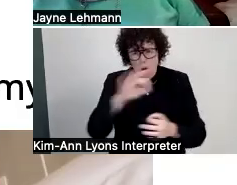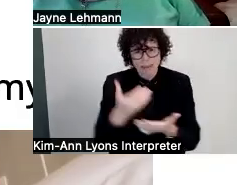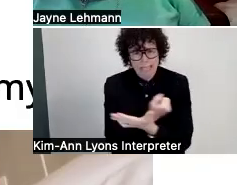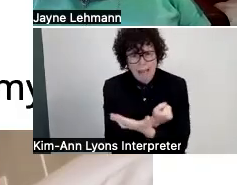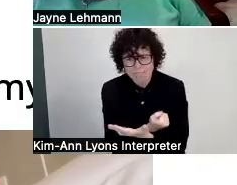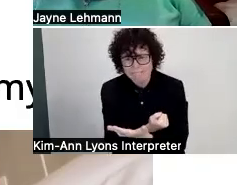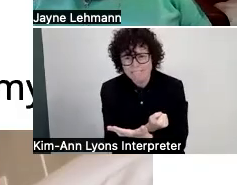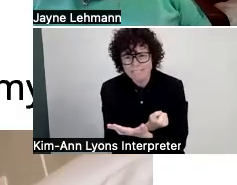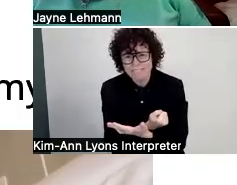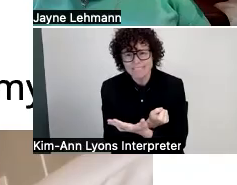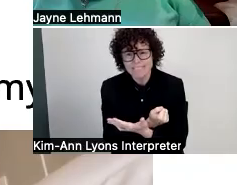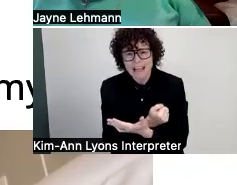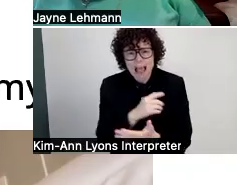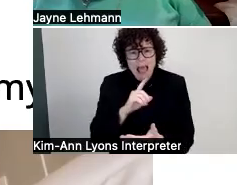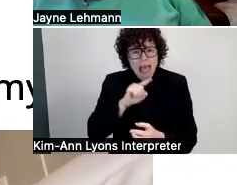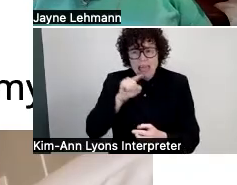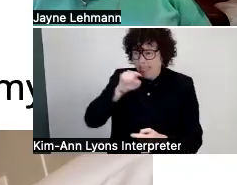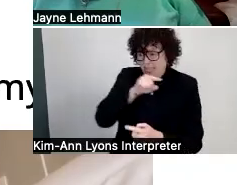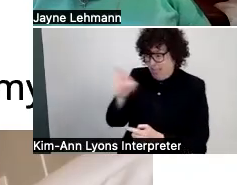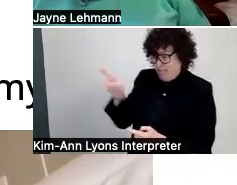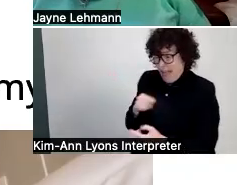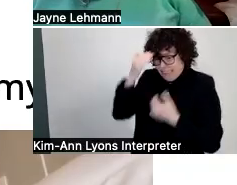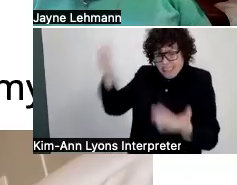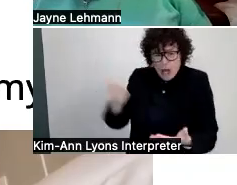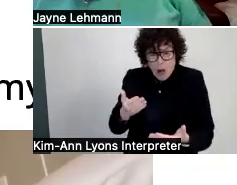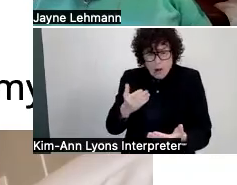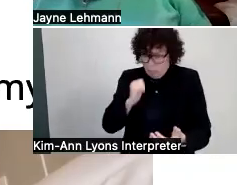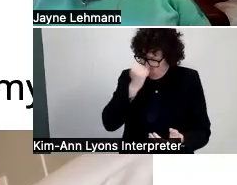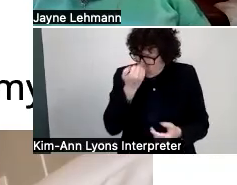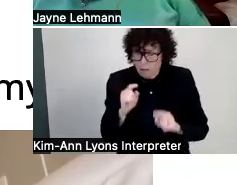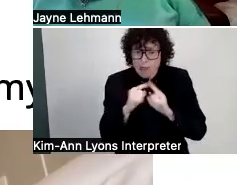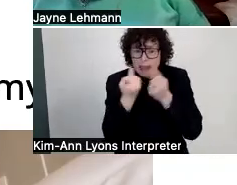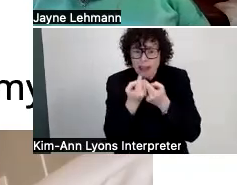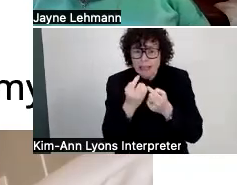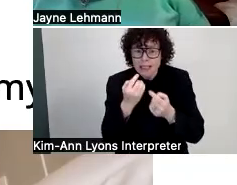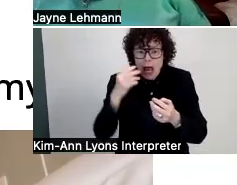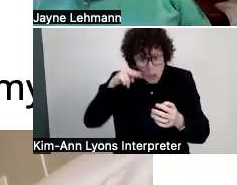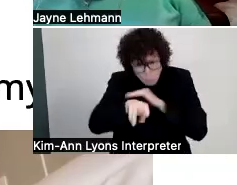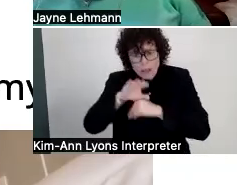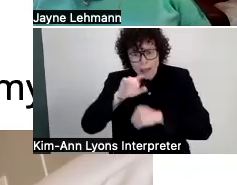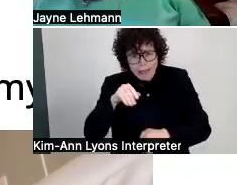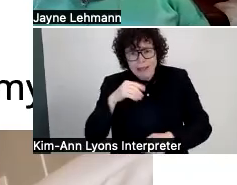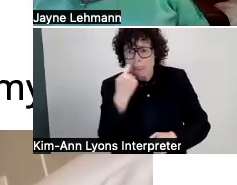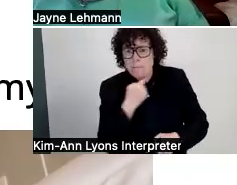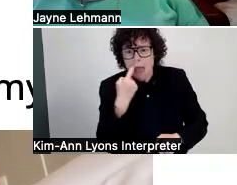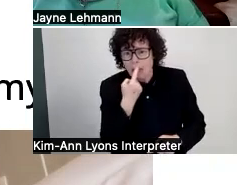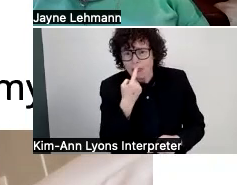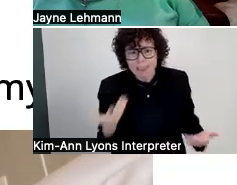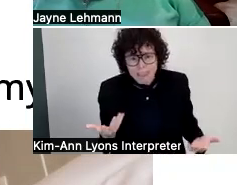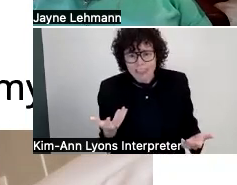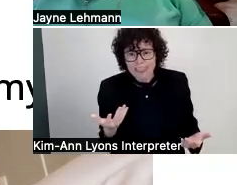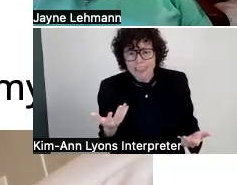couldn't work out what was wrong with her, which means I don't think they would have been able to prevent anything from happening